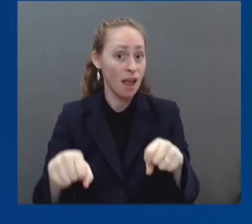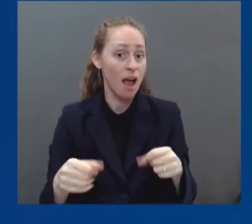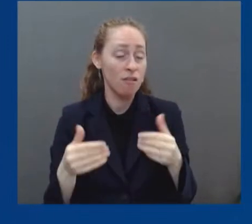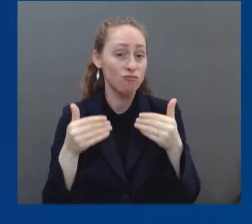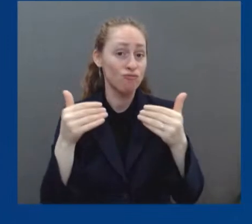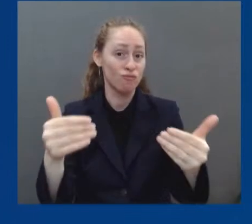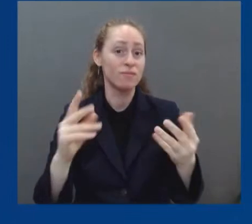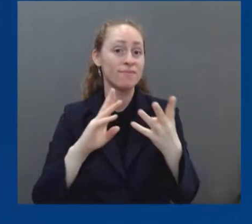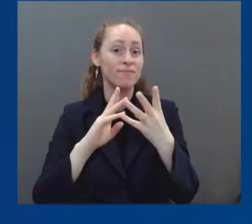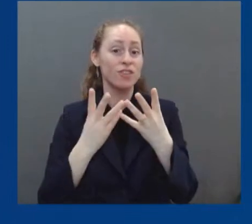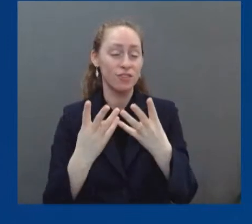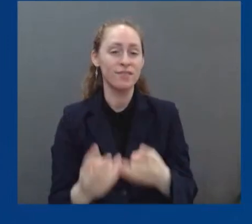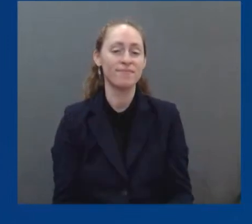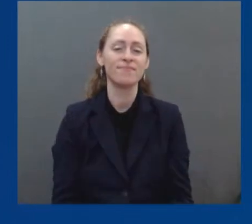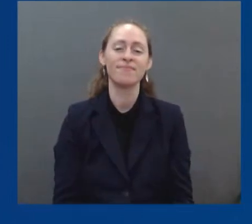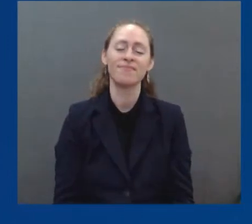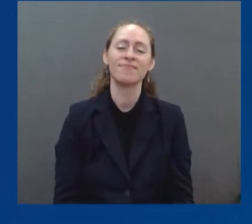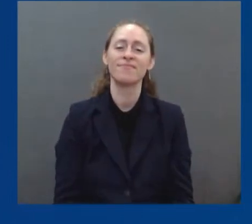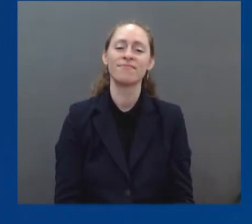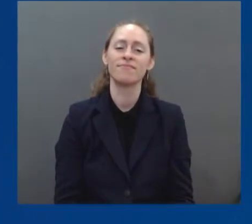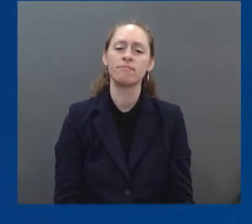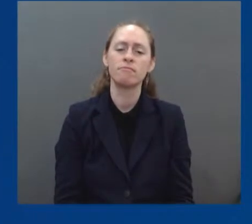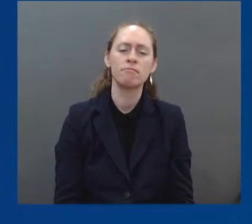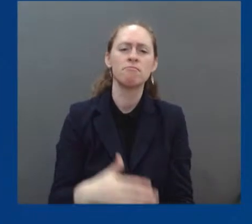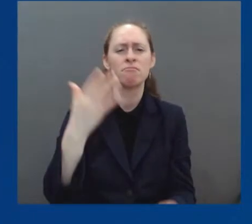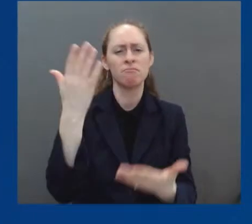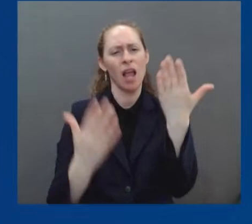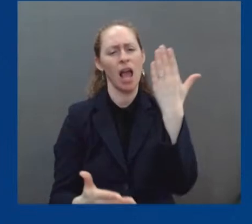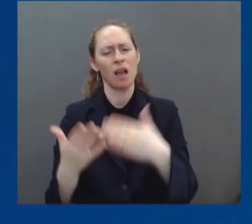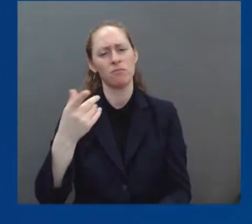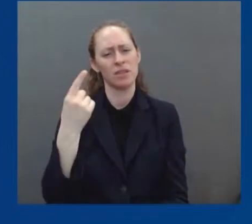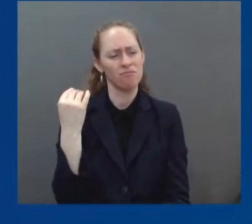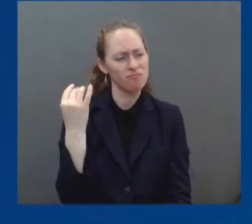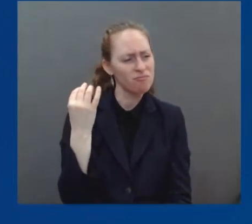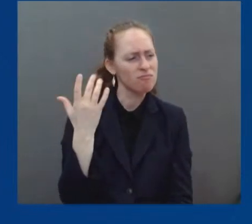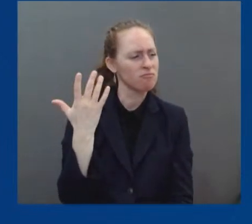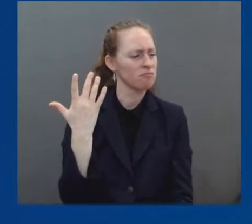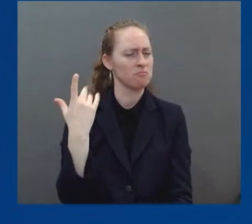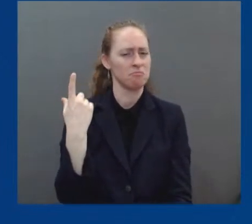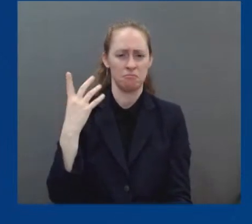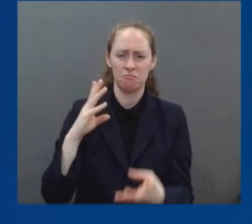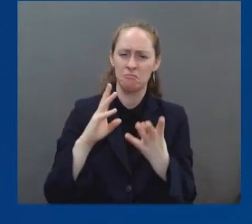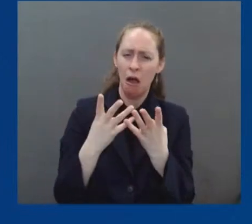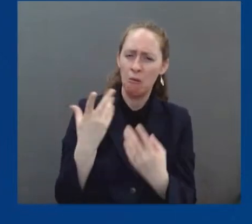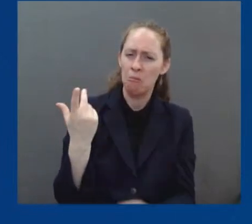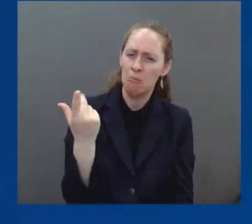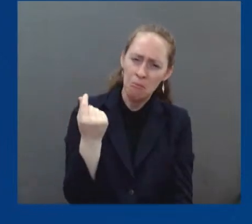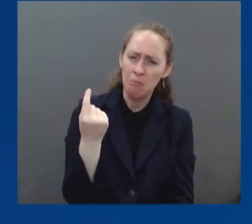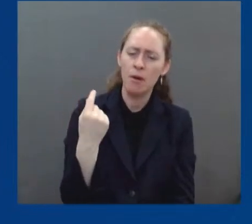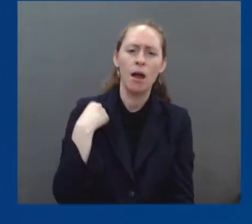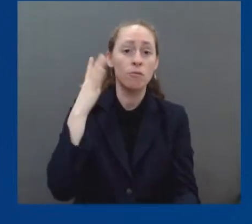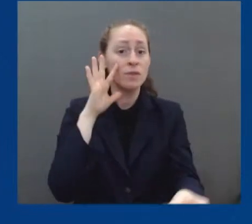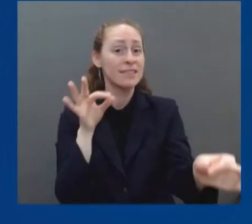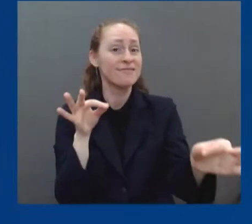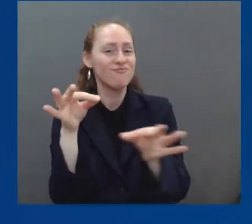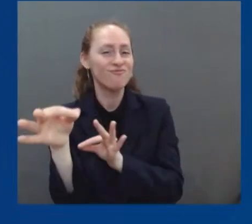data behind those decisions. So the first booster doses